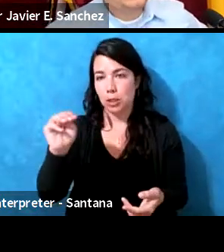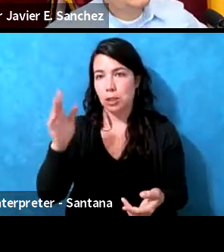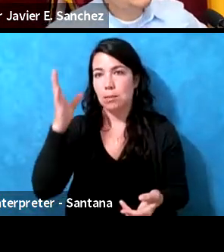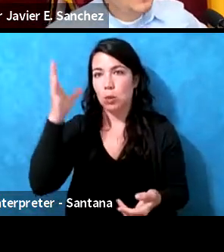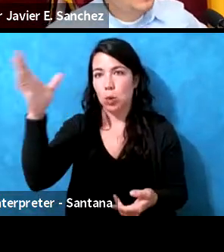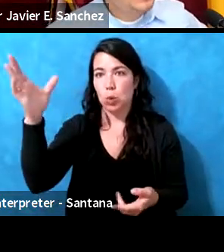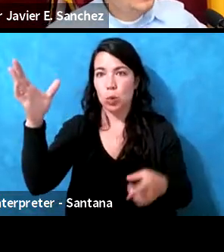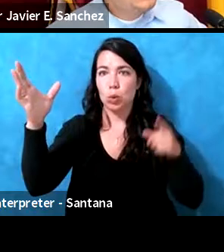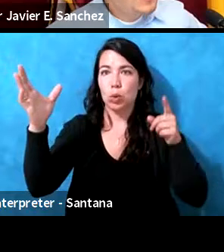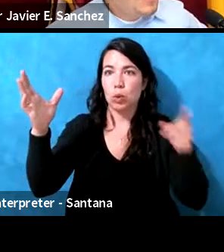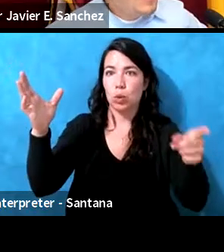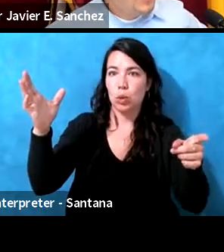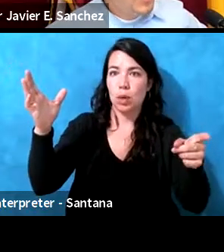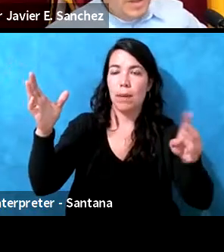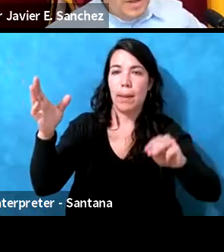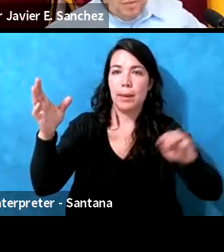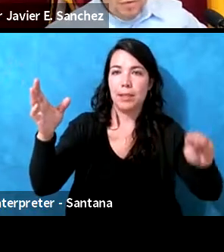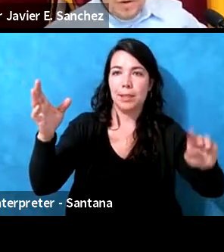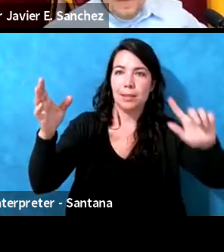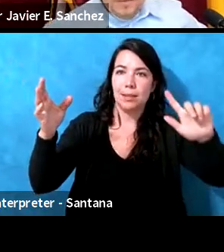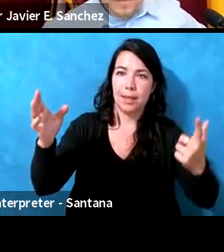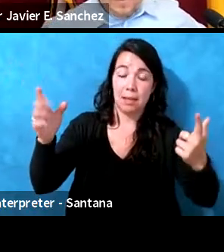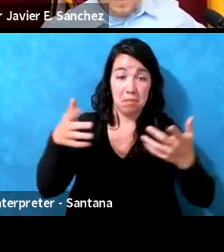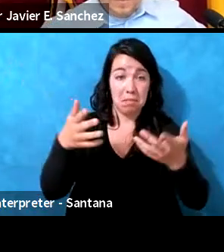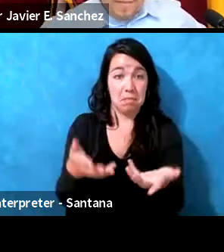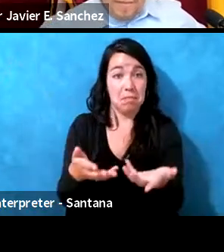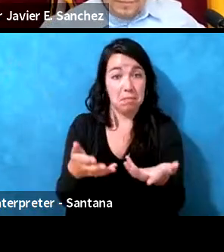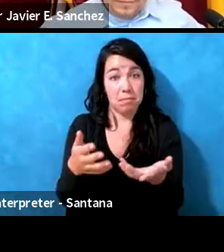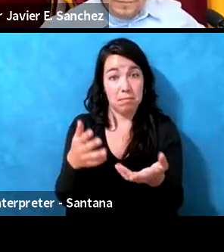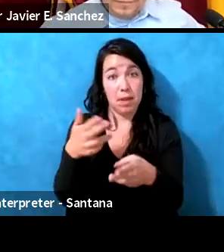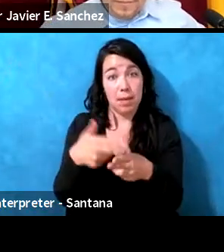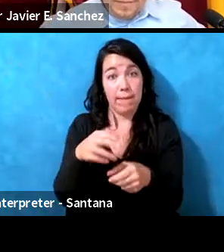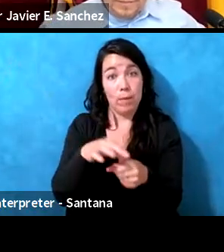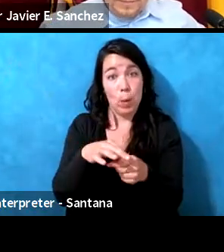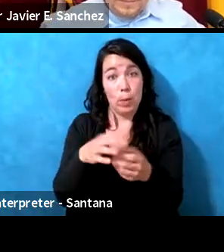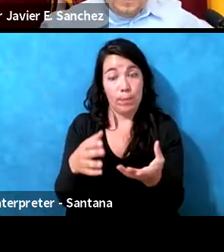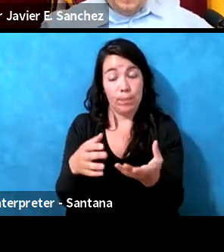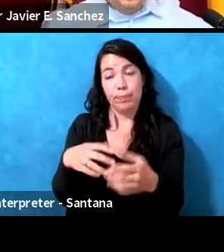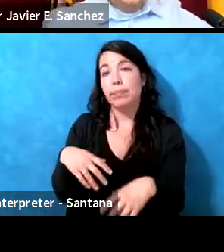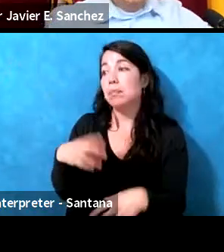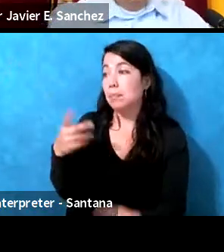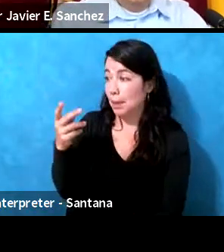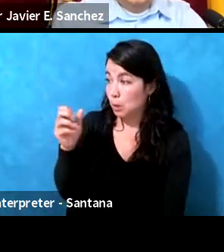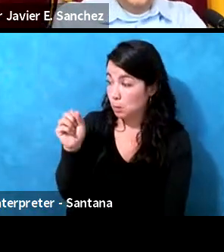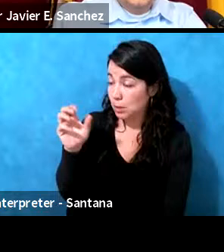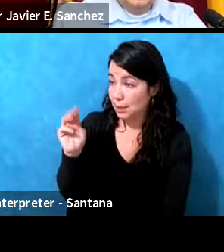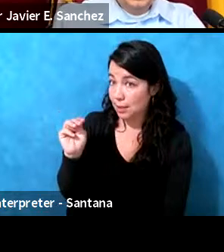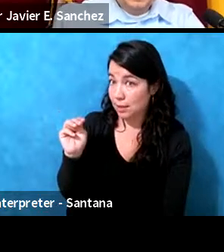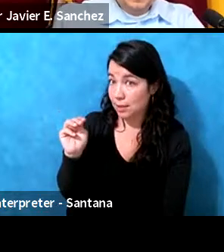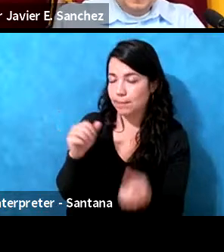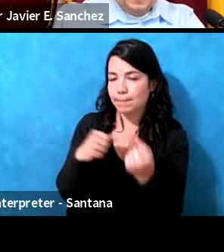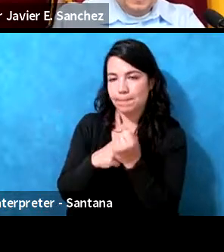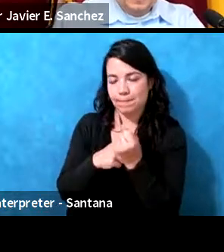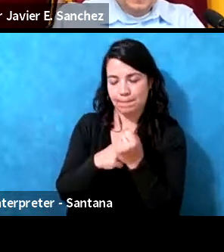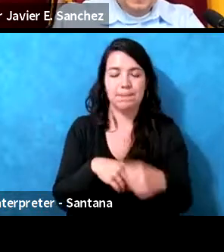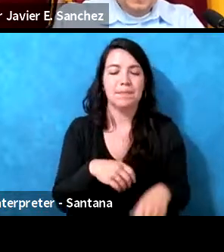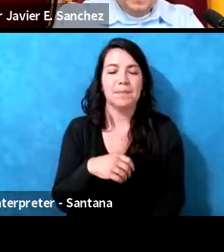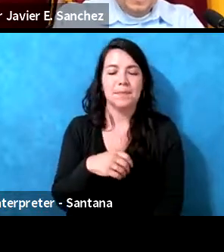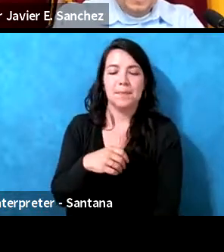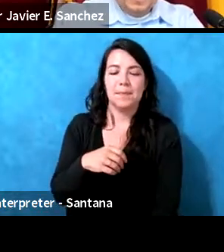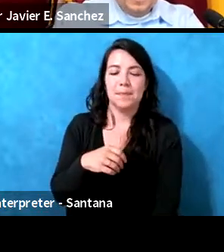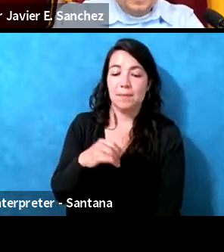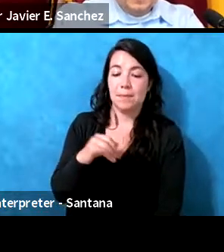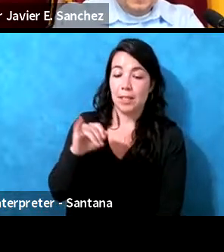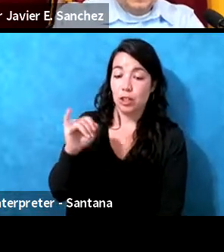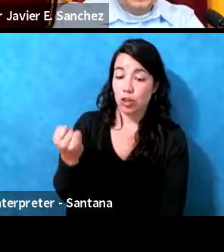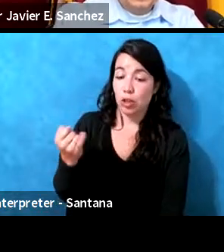from Councillor Manny Martinez. Can we take a roll call vote? Councillor Peggy Sue Martinez. In favor. Councillor